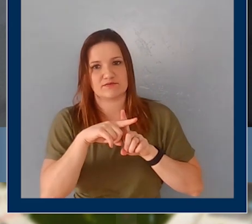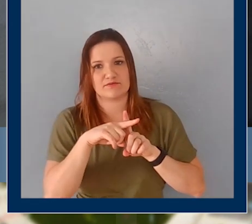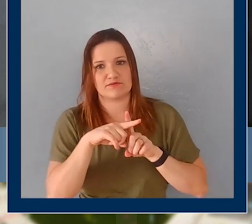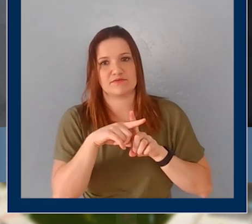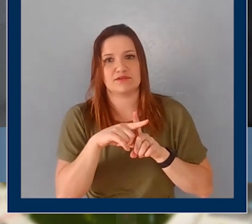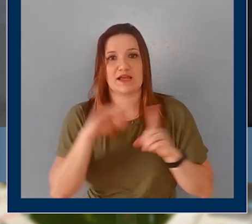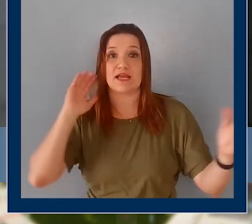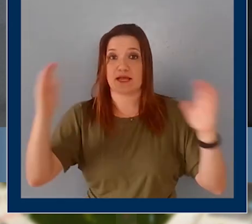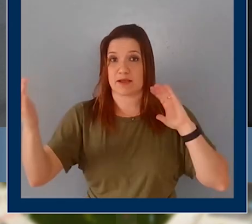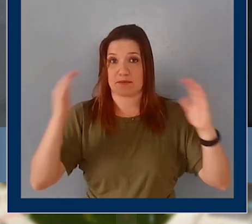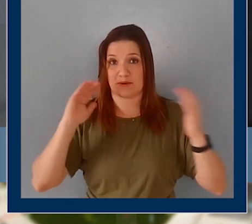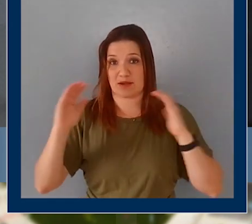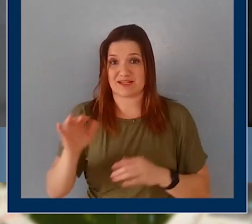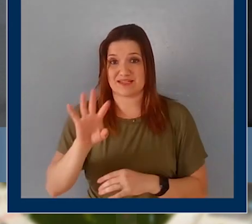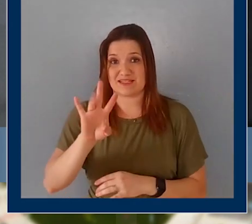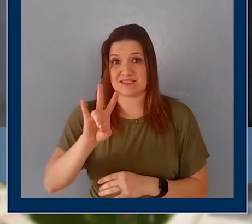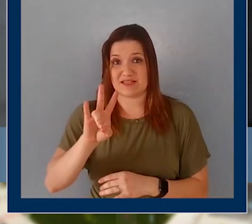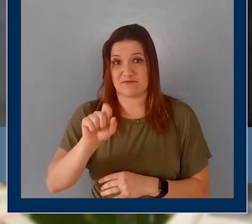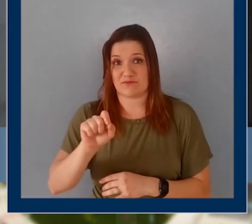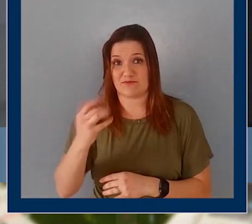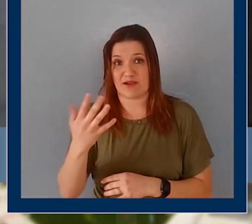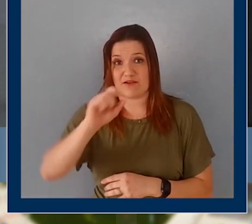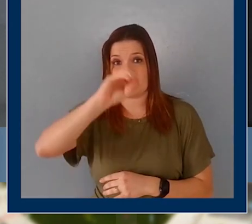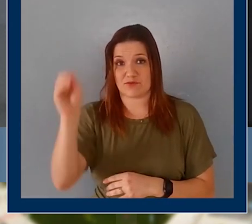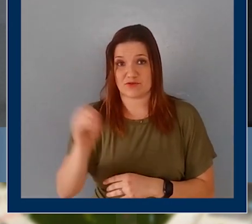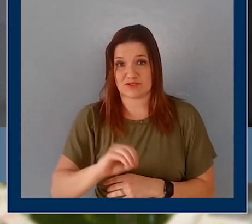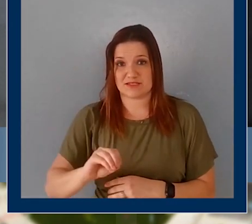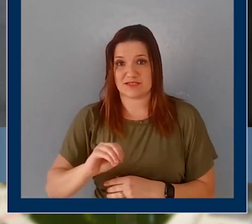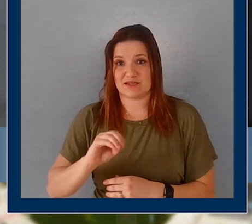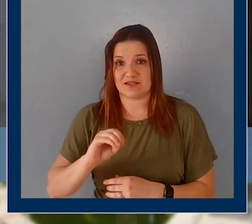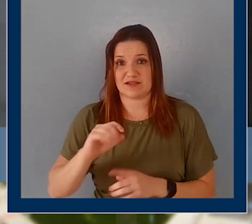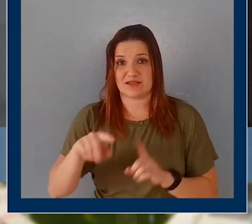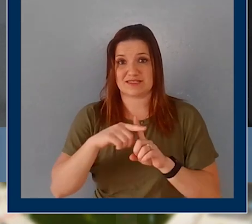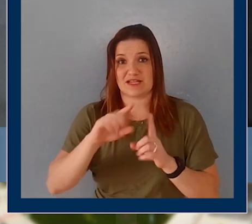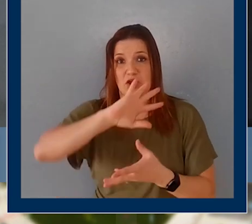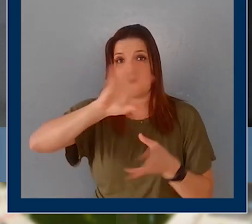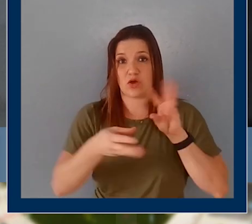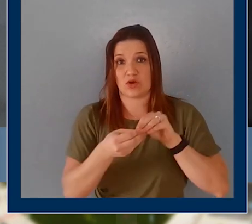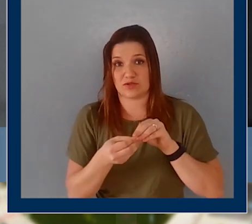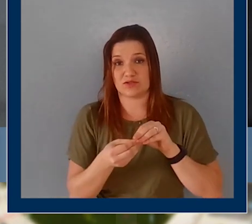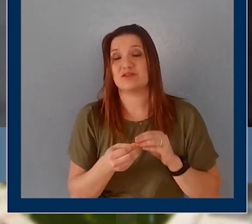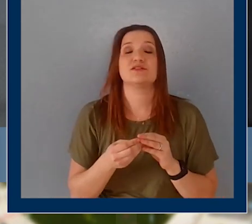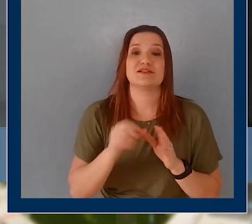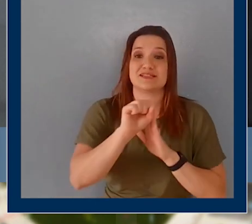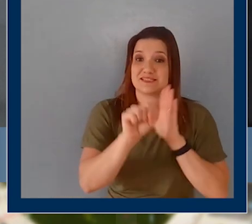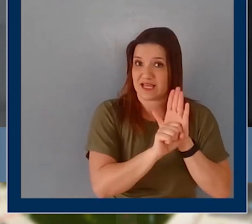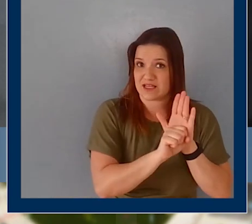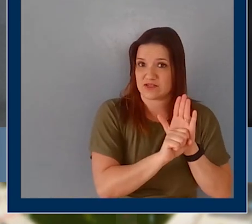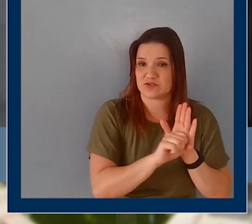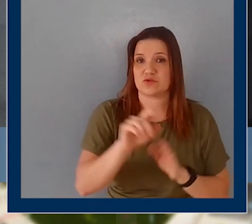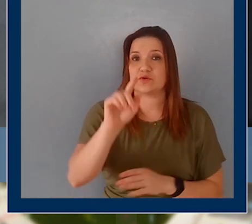336,000 COVID tests since the beginning of the pandemic, of which just a little over